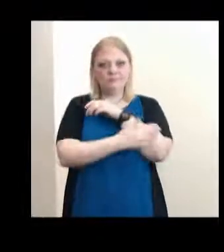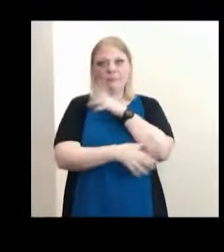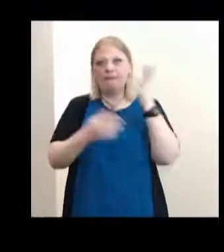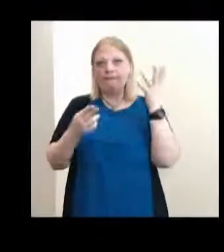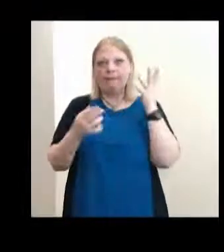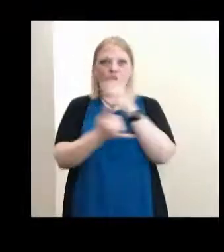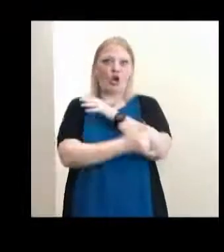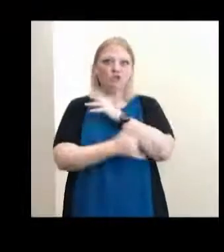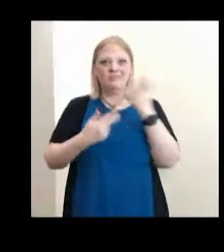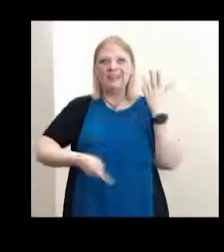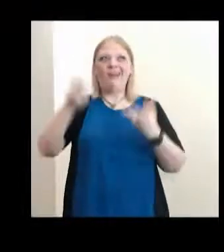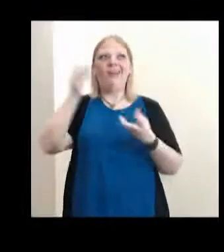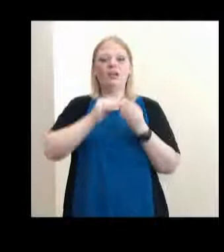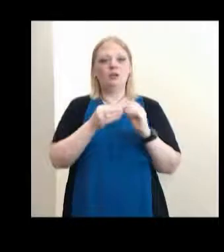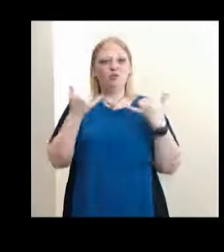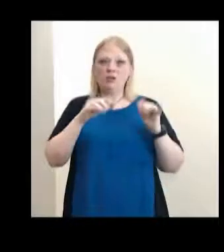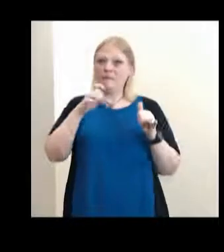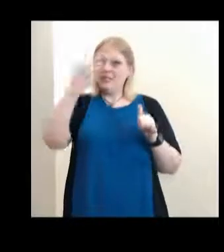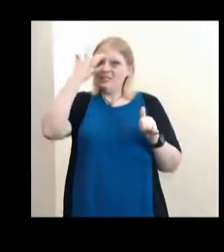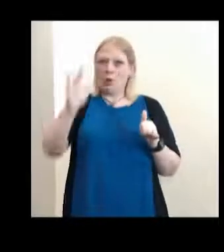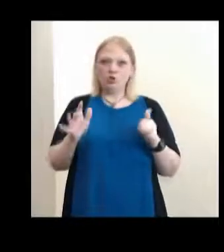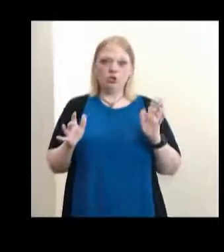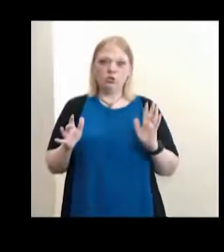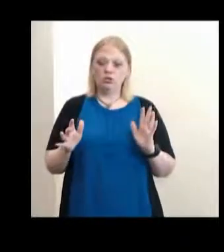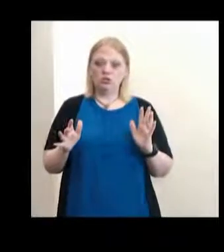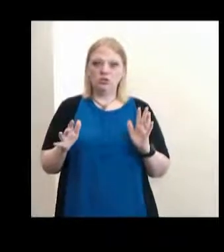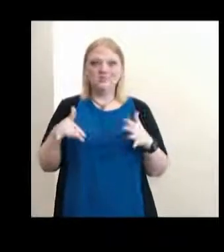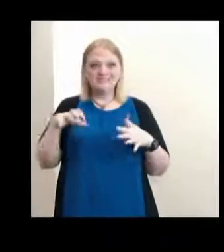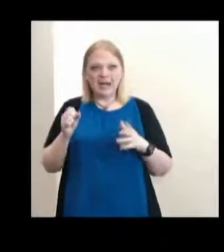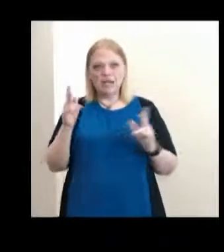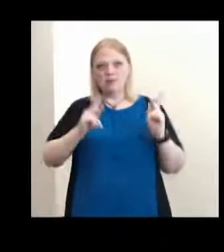numbers. So we still have to be smart, even though people have been